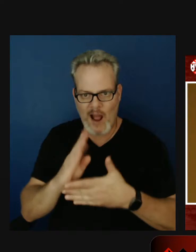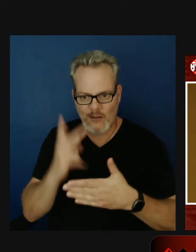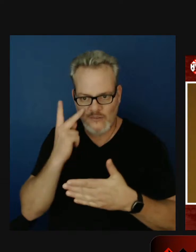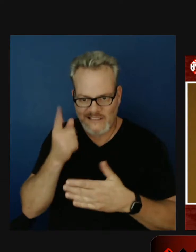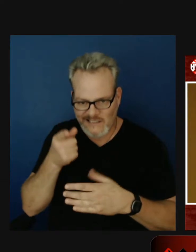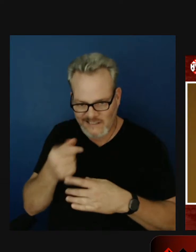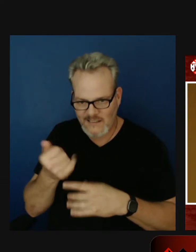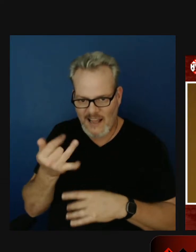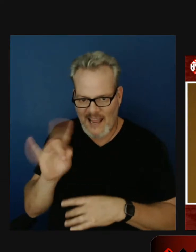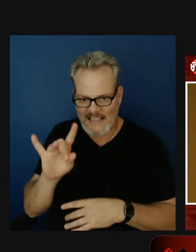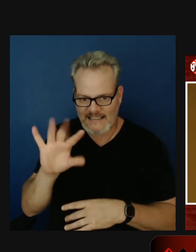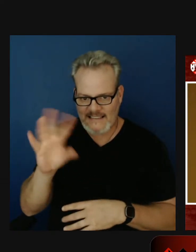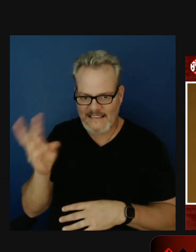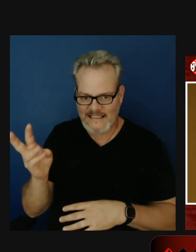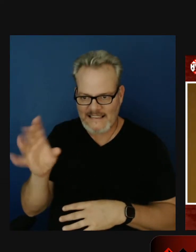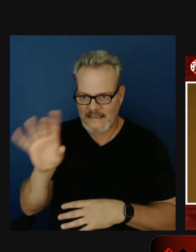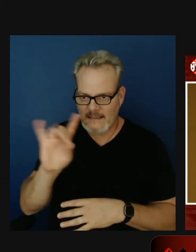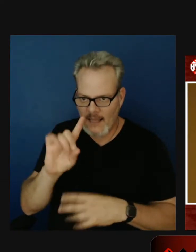1868,